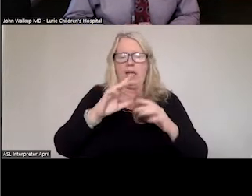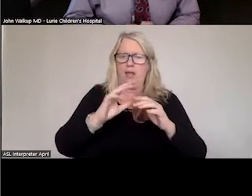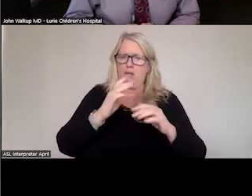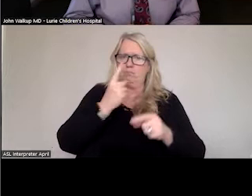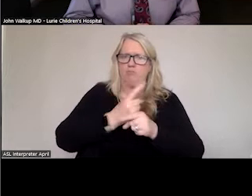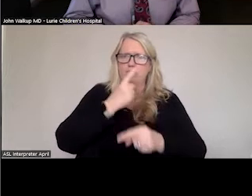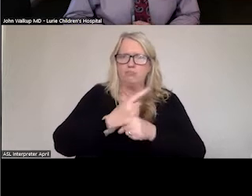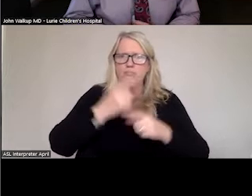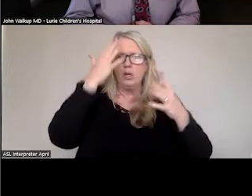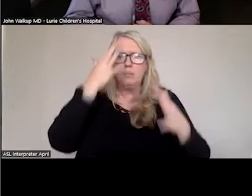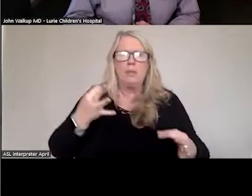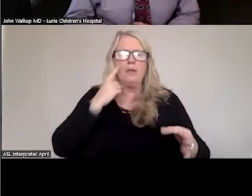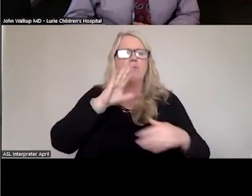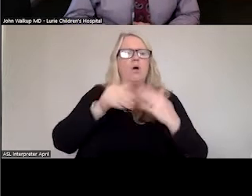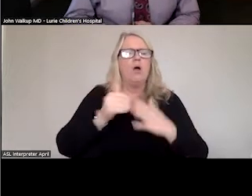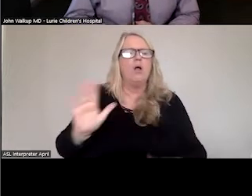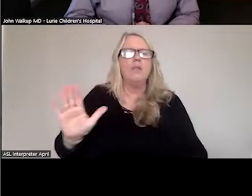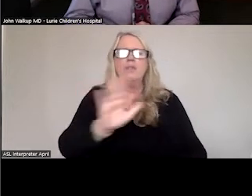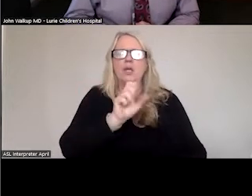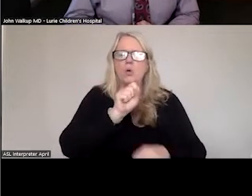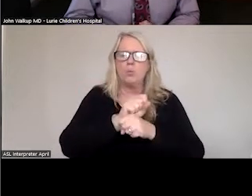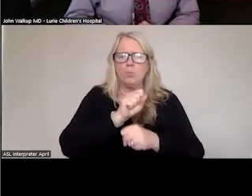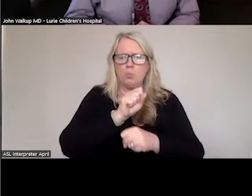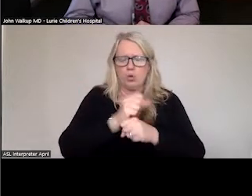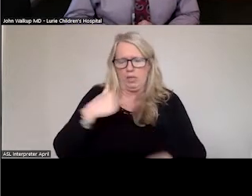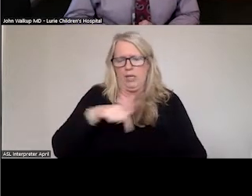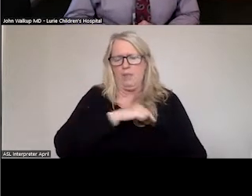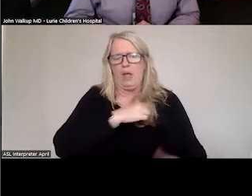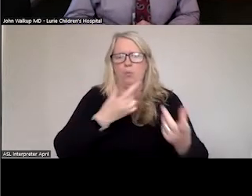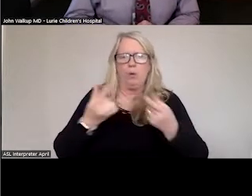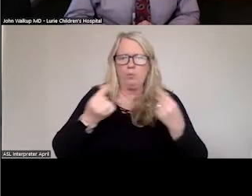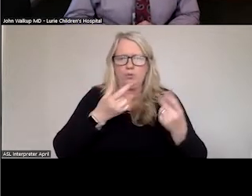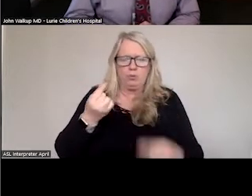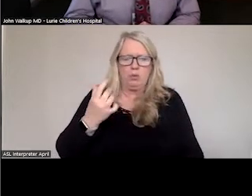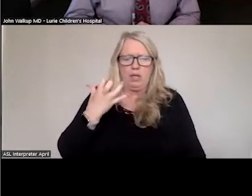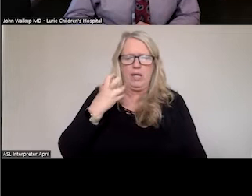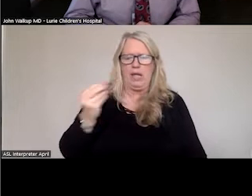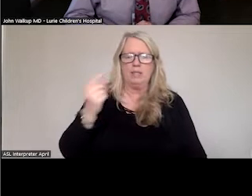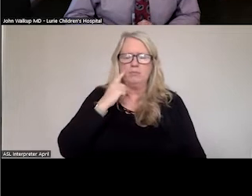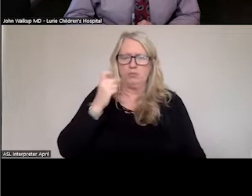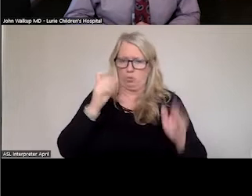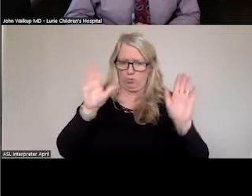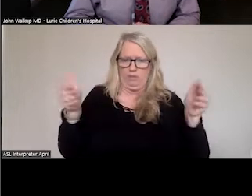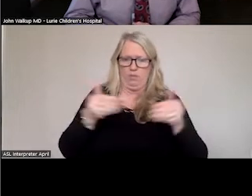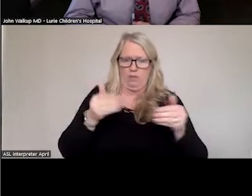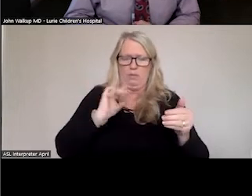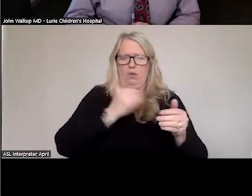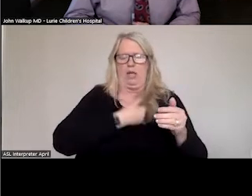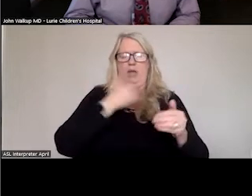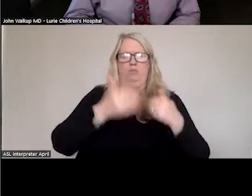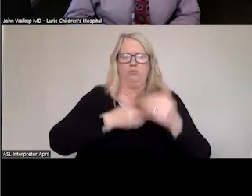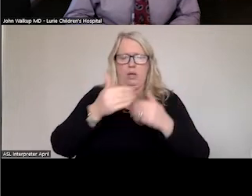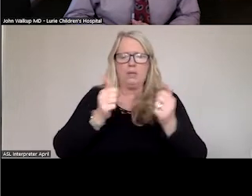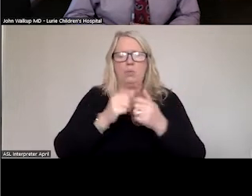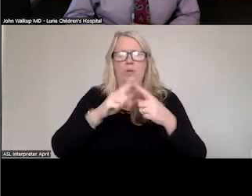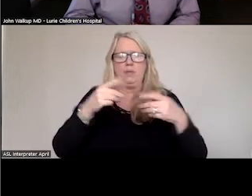all aspects of the work that we're doing. And revolving around that is our process around youth healing